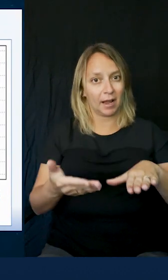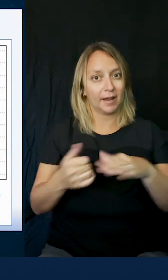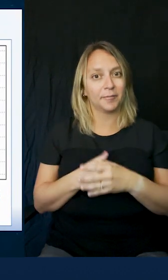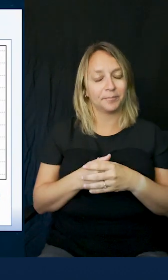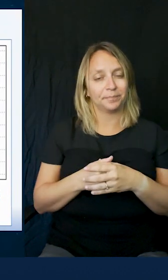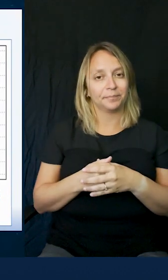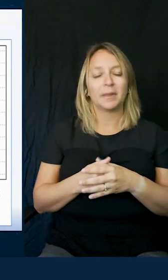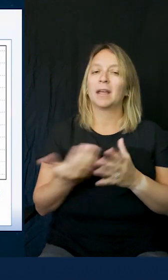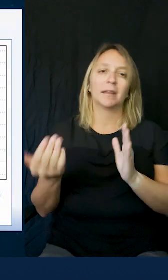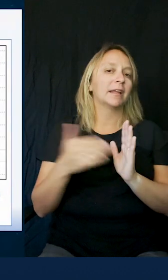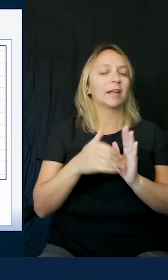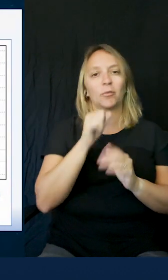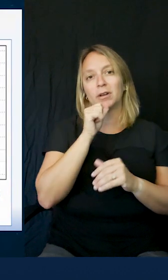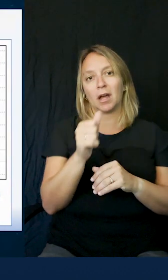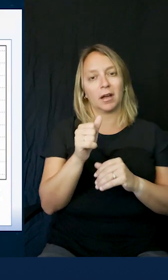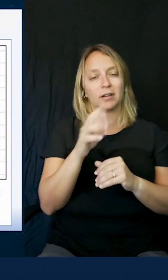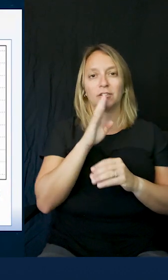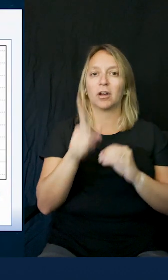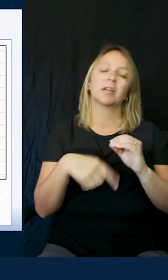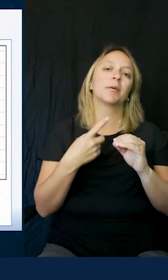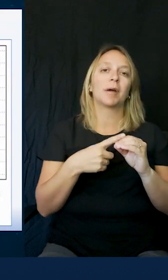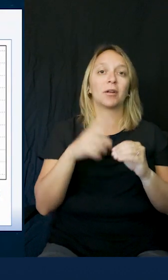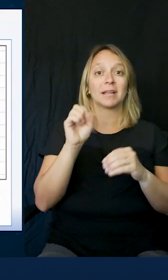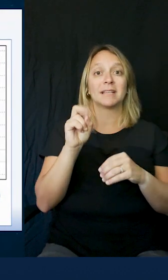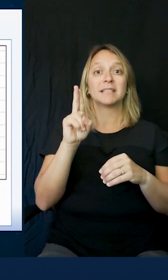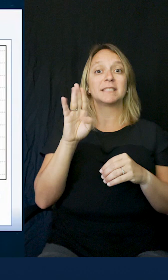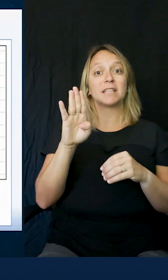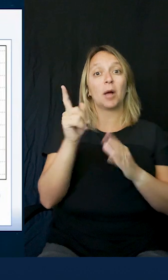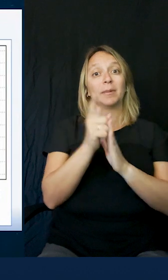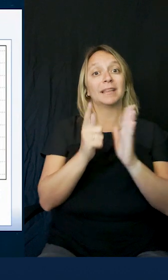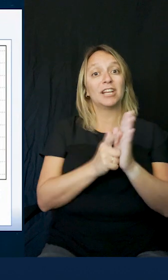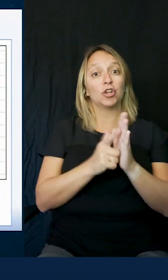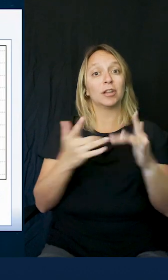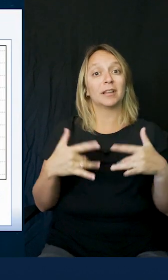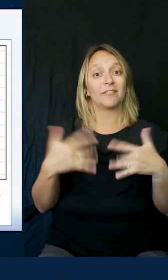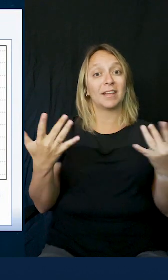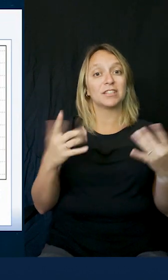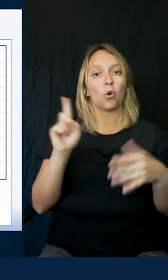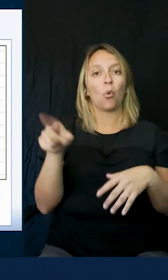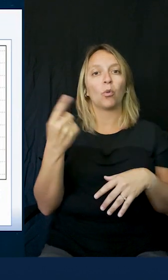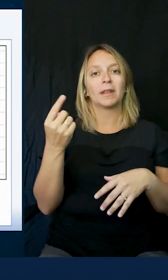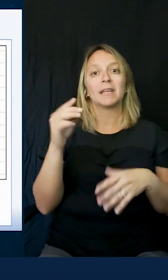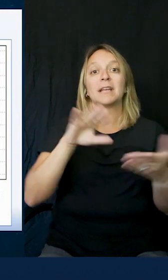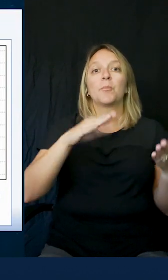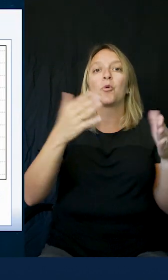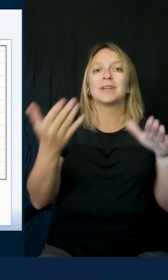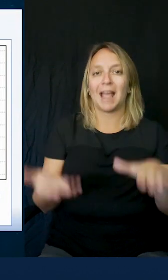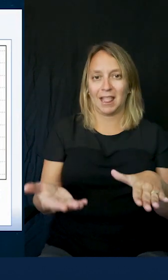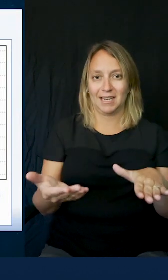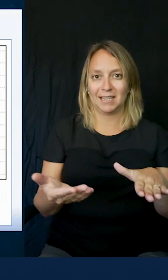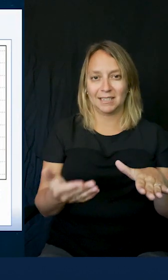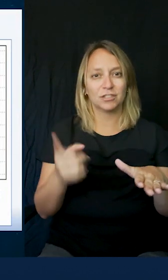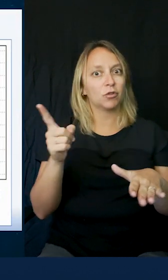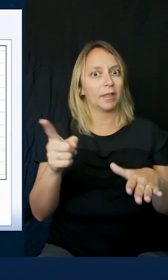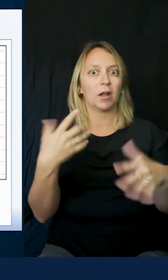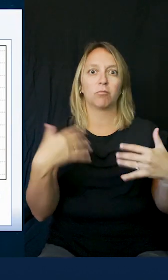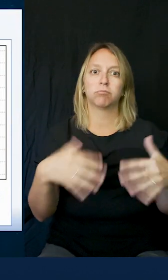looking at potential sublethal events, only mortality. So they are incredibly